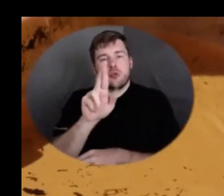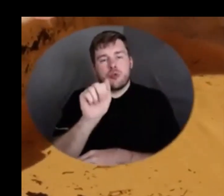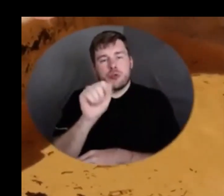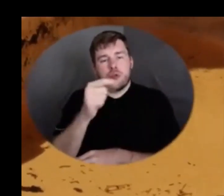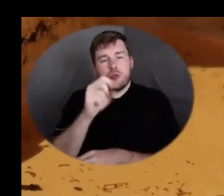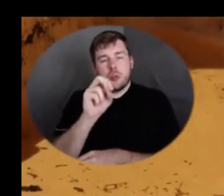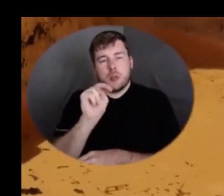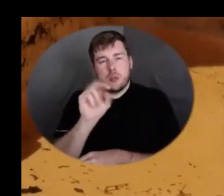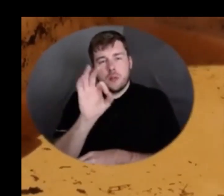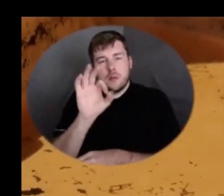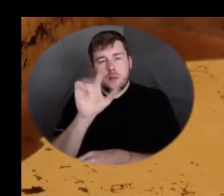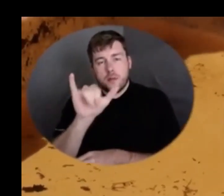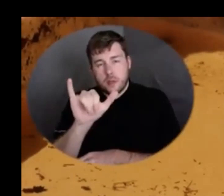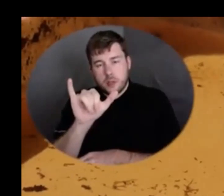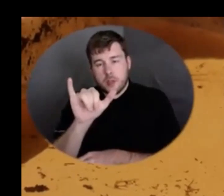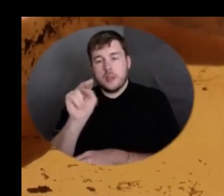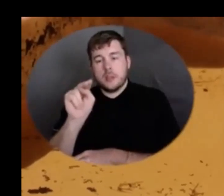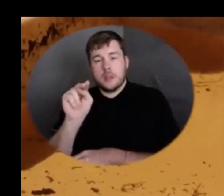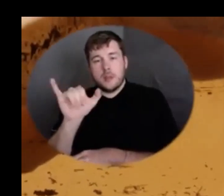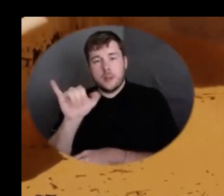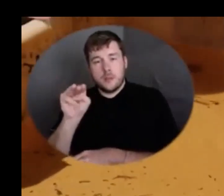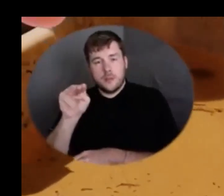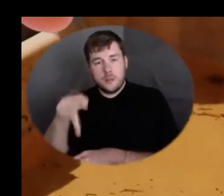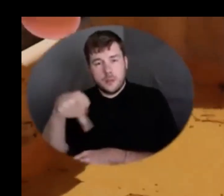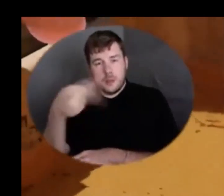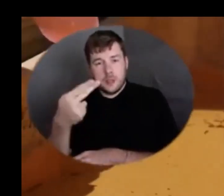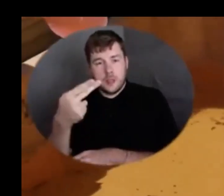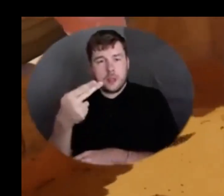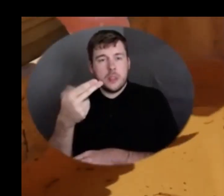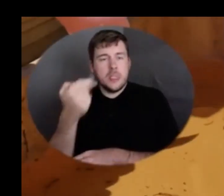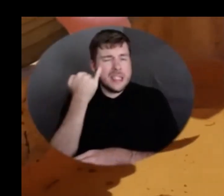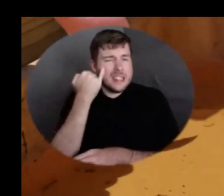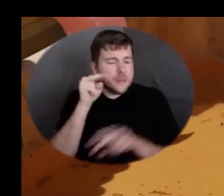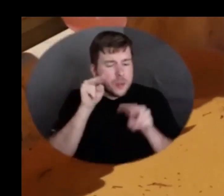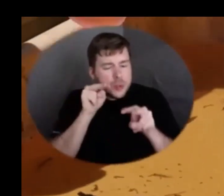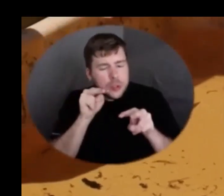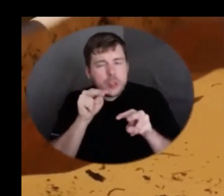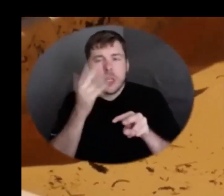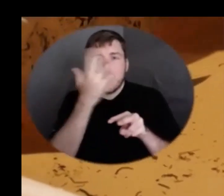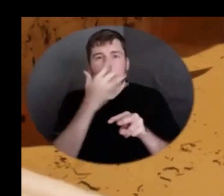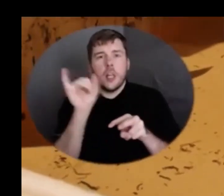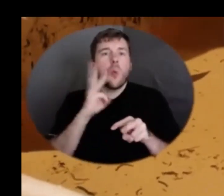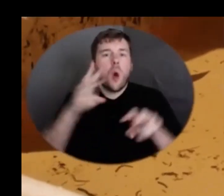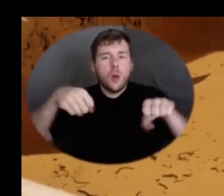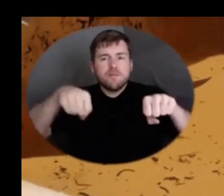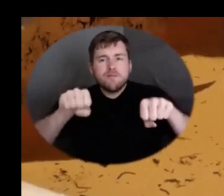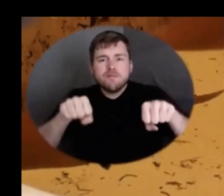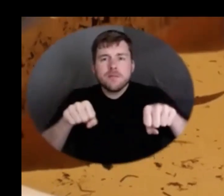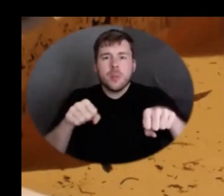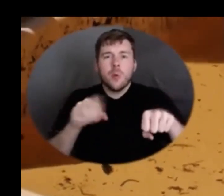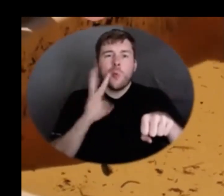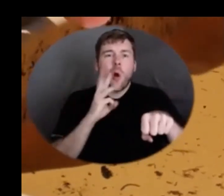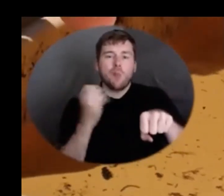nymph. And when he starts moving around and those sorts of things, you'll see him kind of shoot water out the backside. He's like a little jet ski moving around. It's pretty